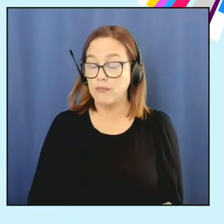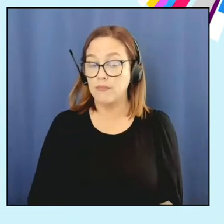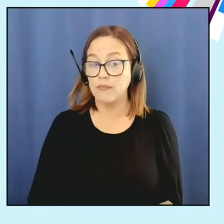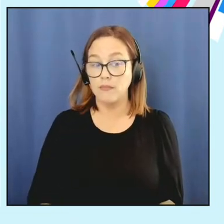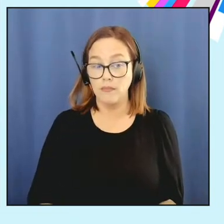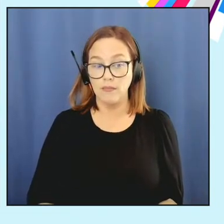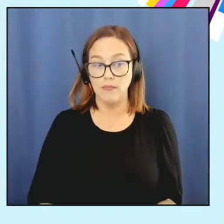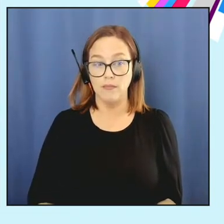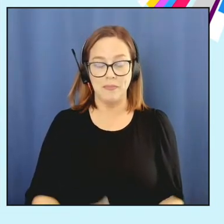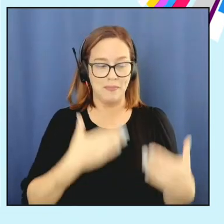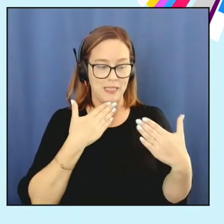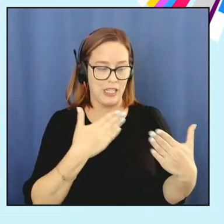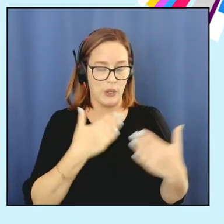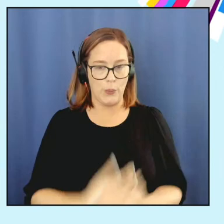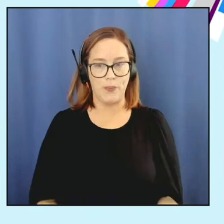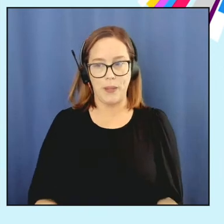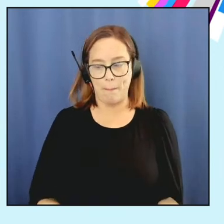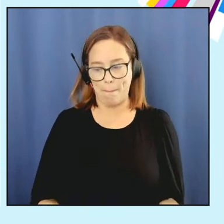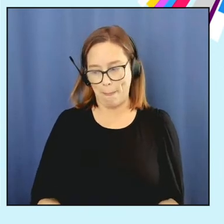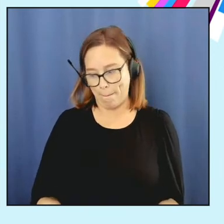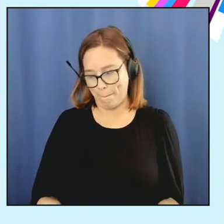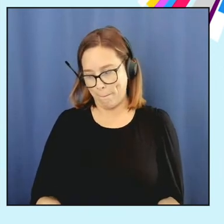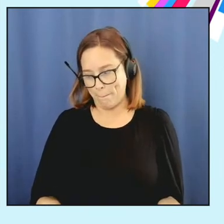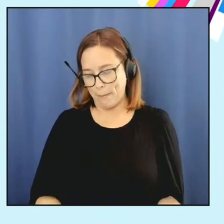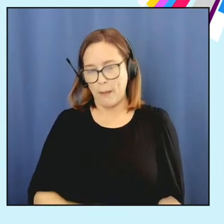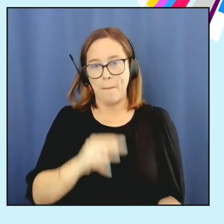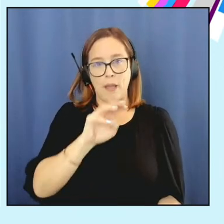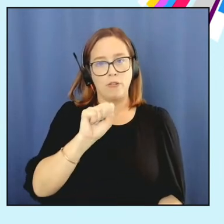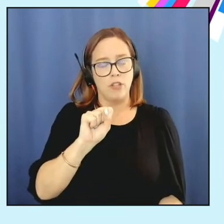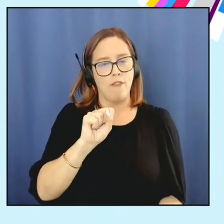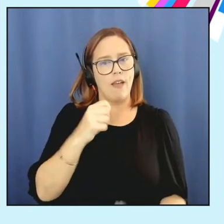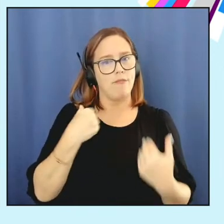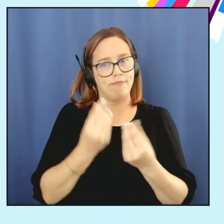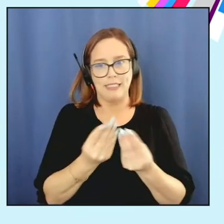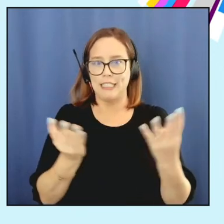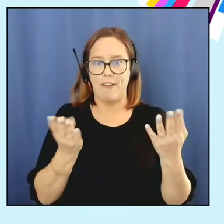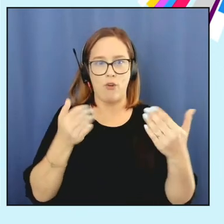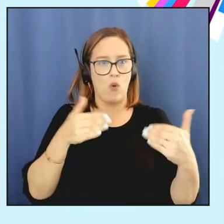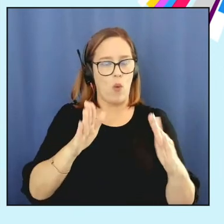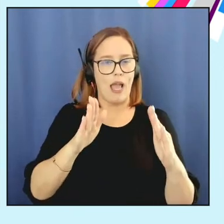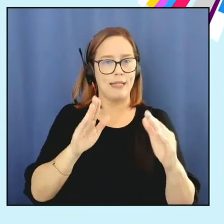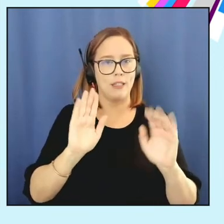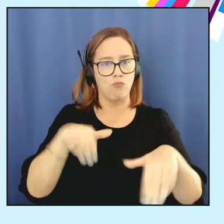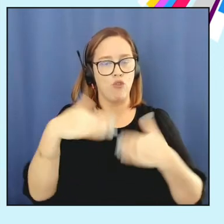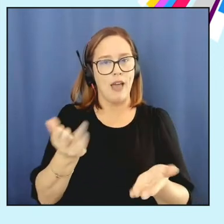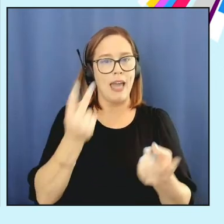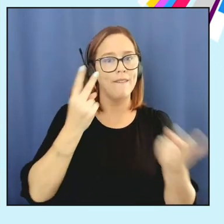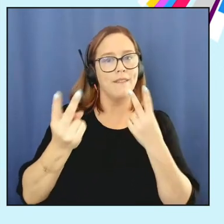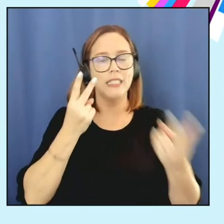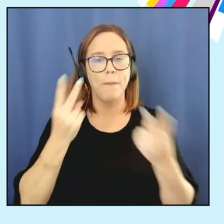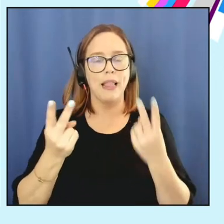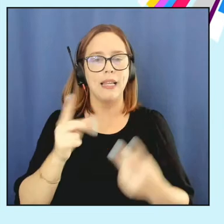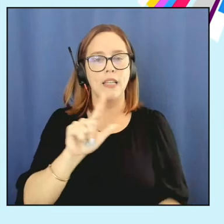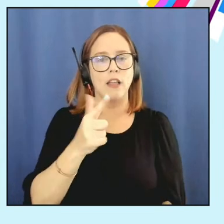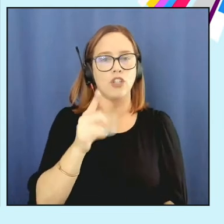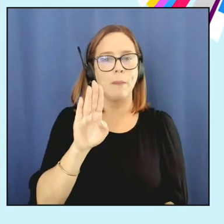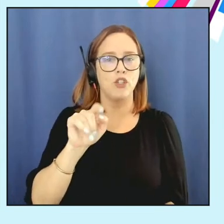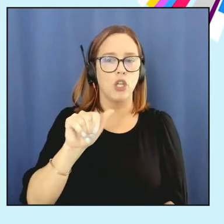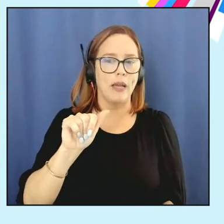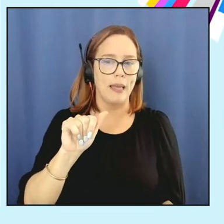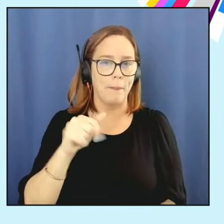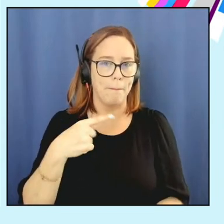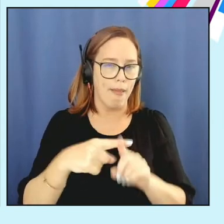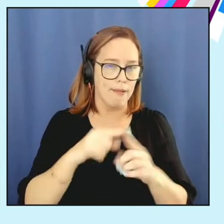Thank you. Well, Microsoft focuses on several ways to provide visibility to the LGBTQI plus community, to